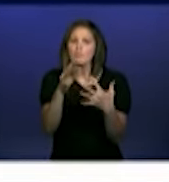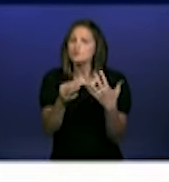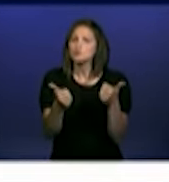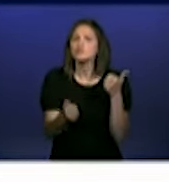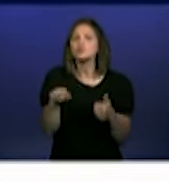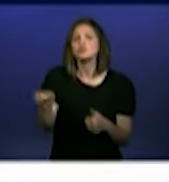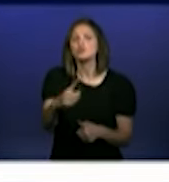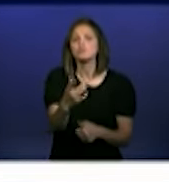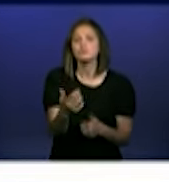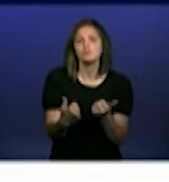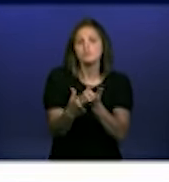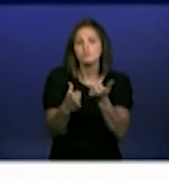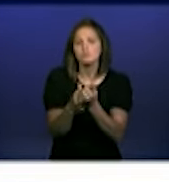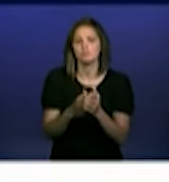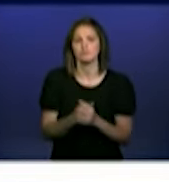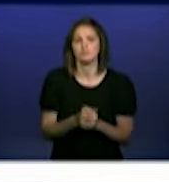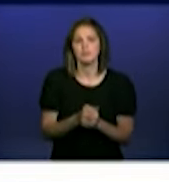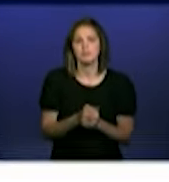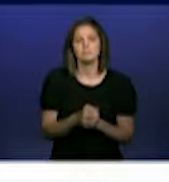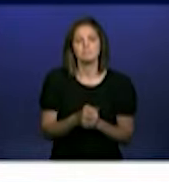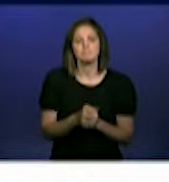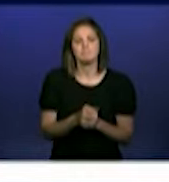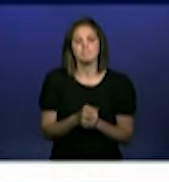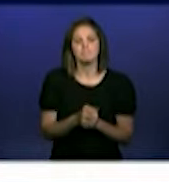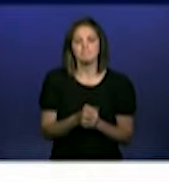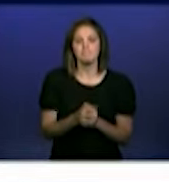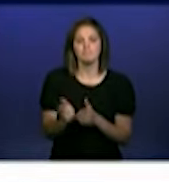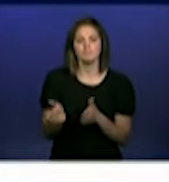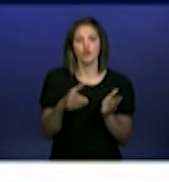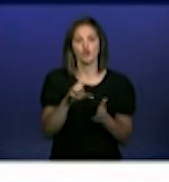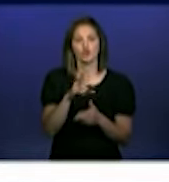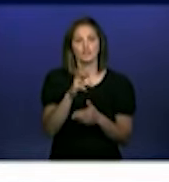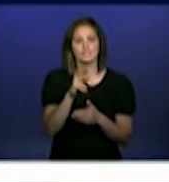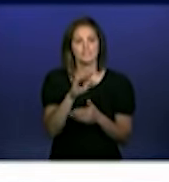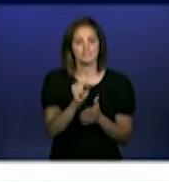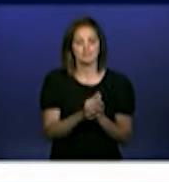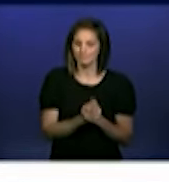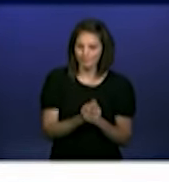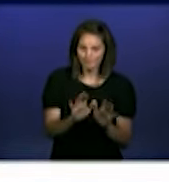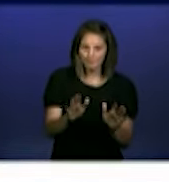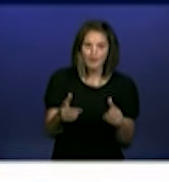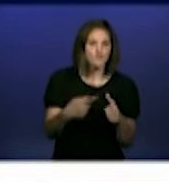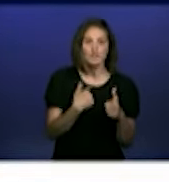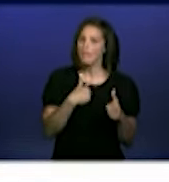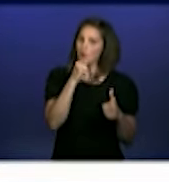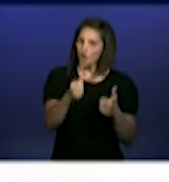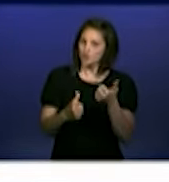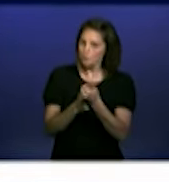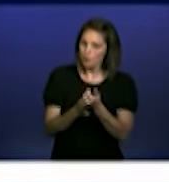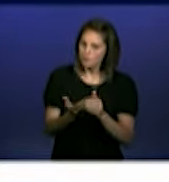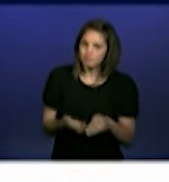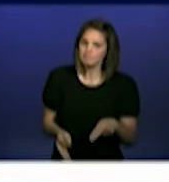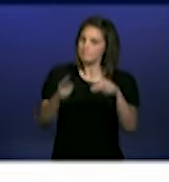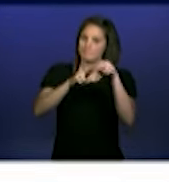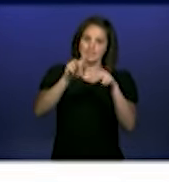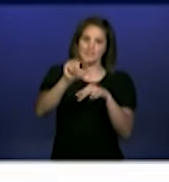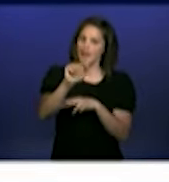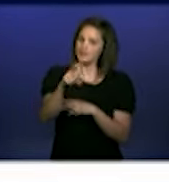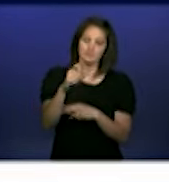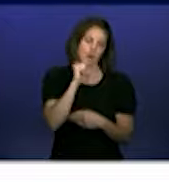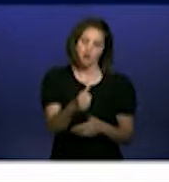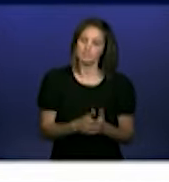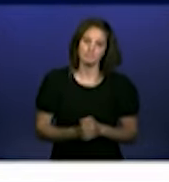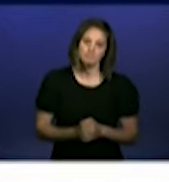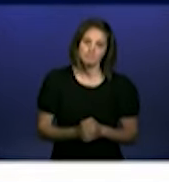to reversing that number? Mr. Curtis, the question is yours. Mike, let me start with what I won't support, and that's increased taxes. Look, I've been back